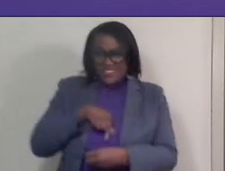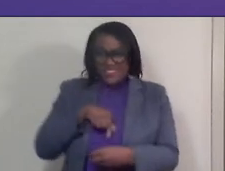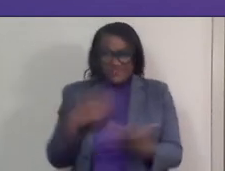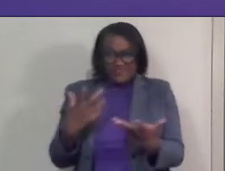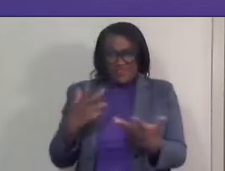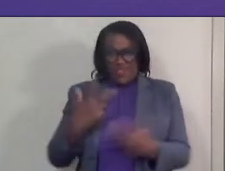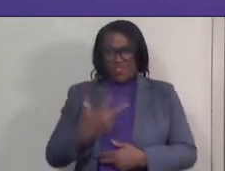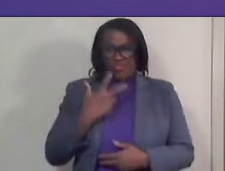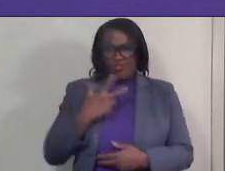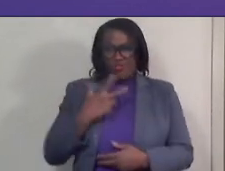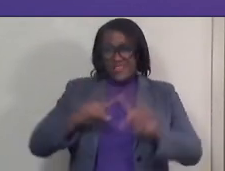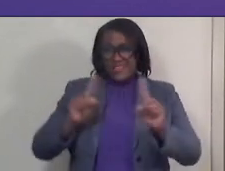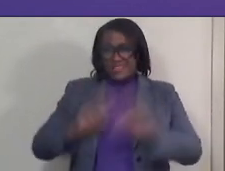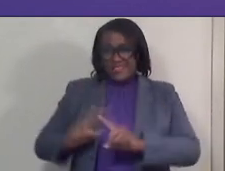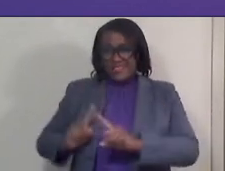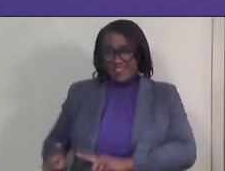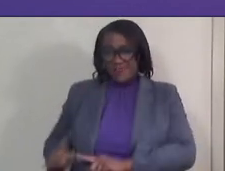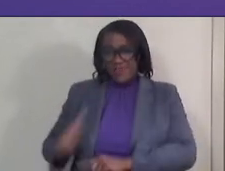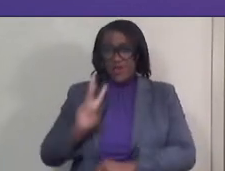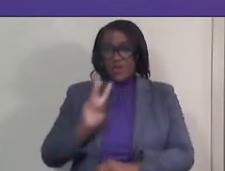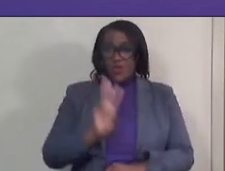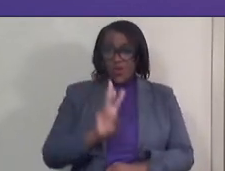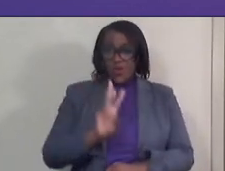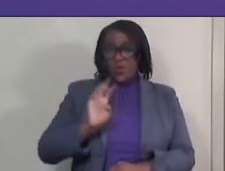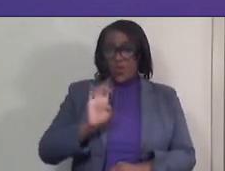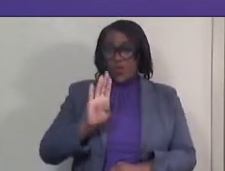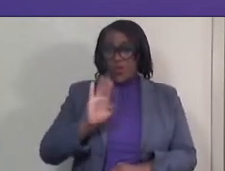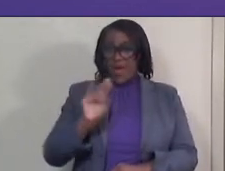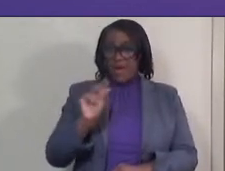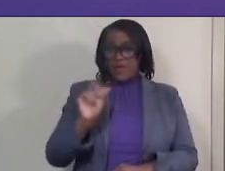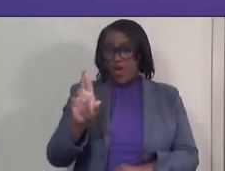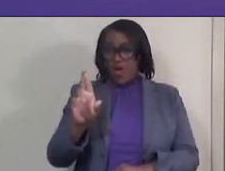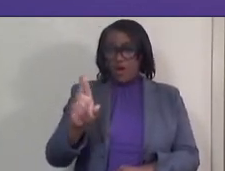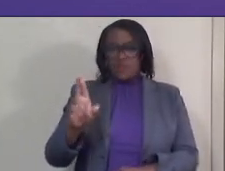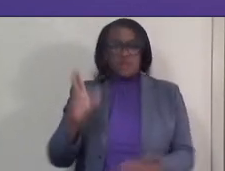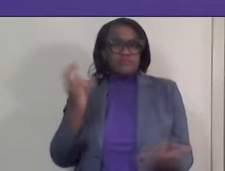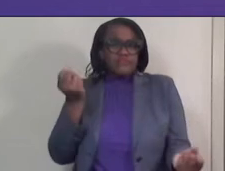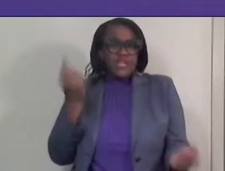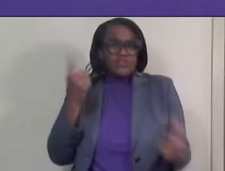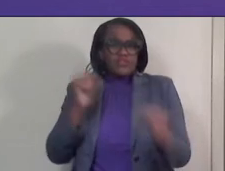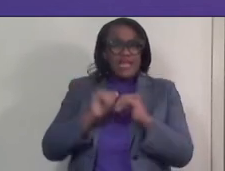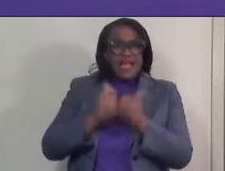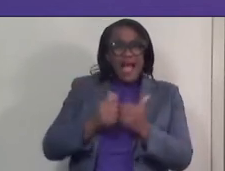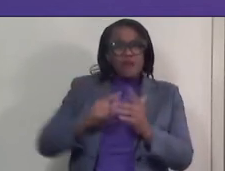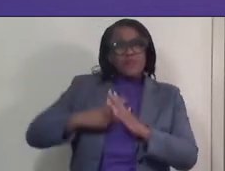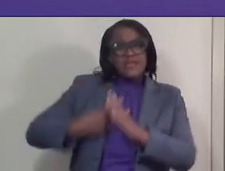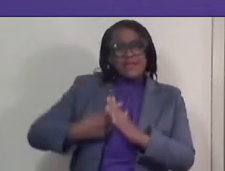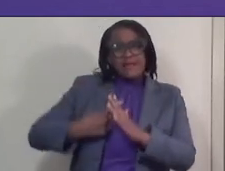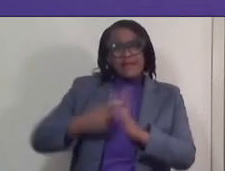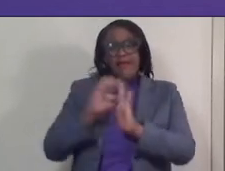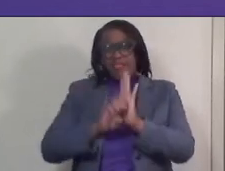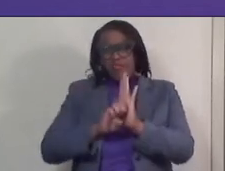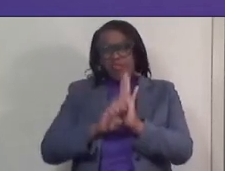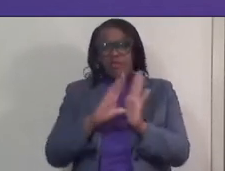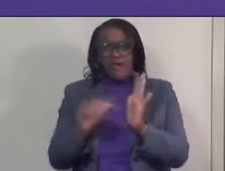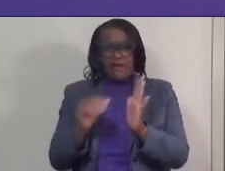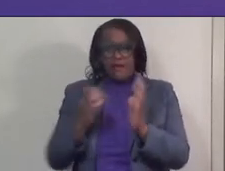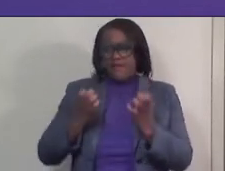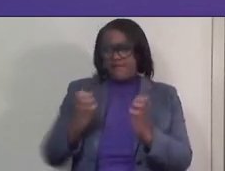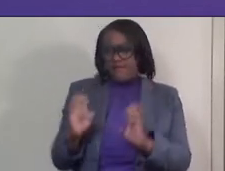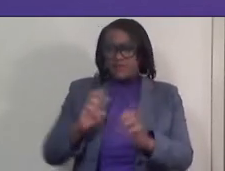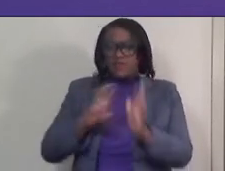different webinar series, giving you a sense about how to begin ethical and effective